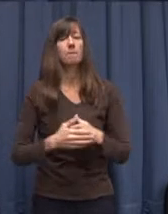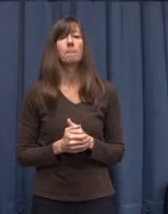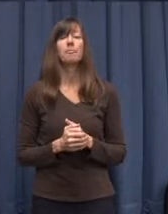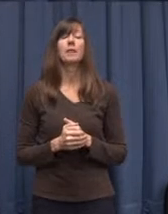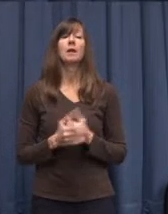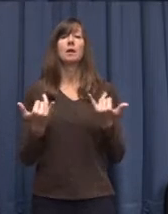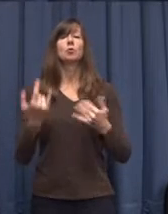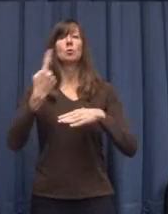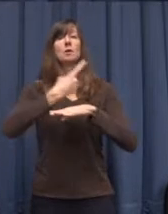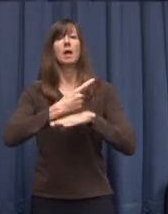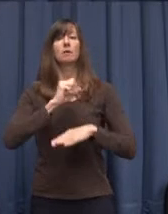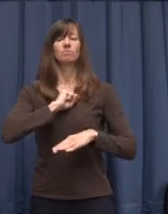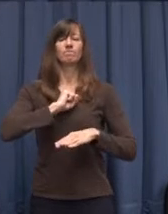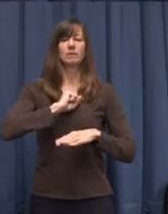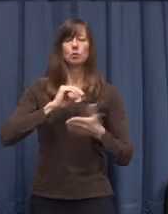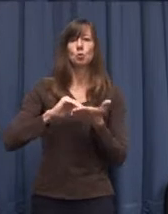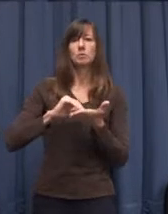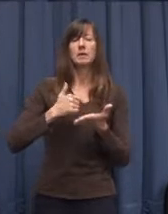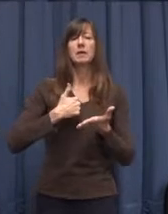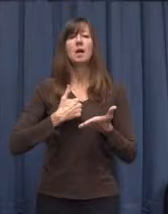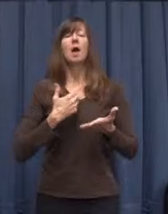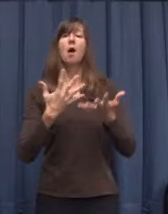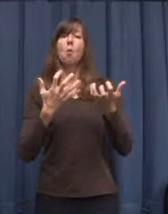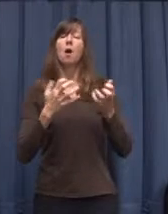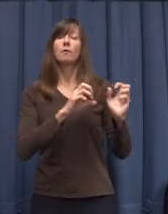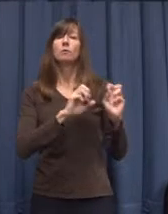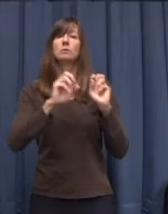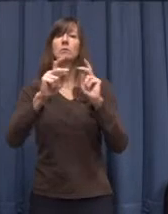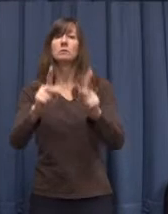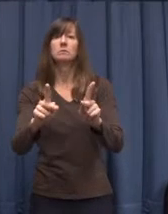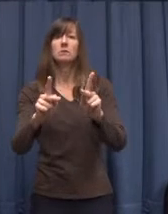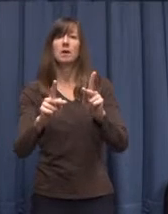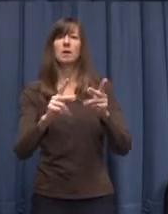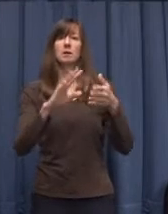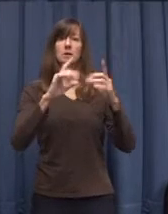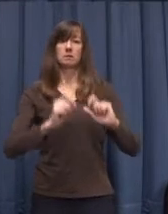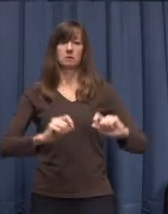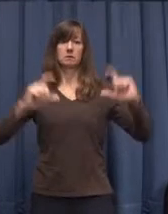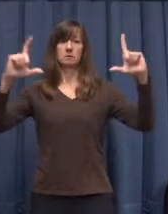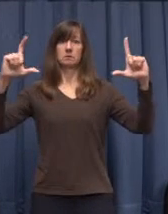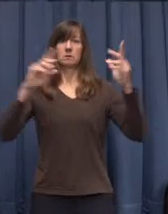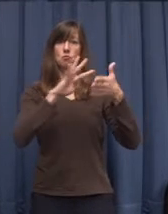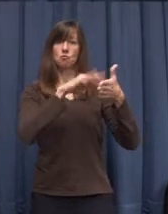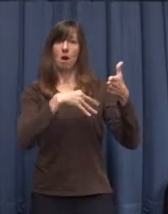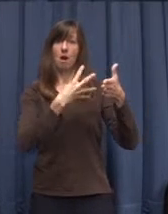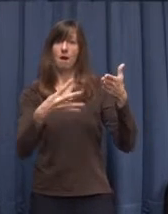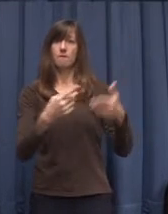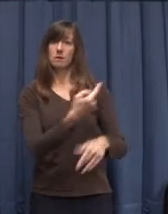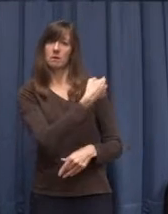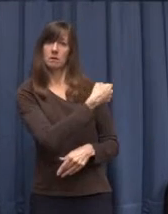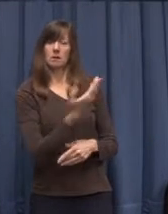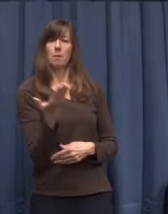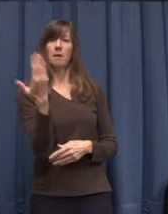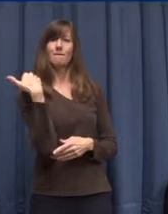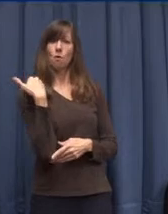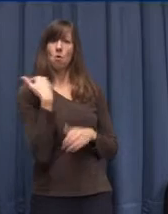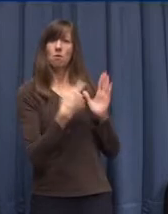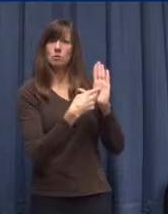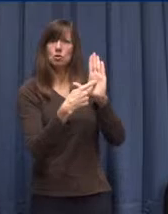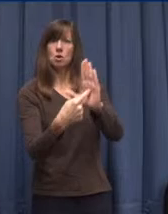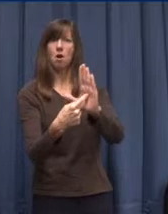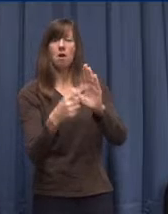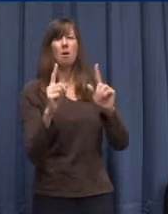excuse me, in terms of data, is to bring back a graph that we used to show and that we sort of took out of the